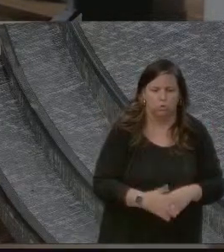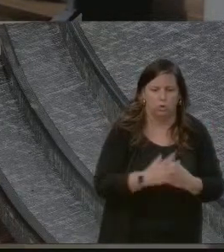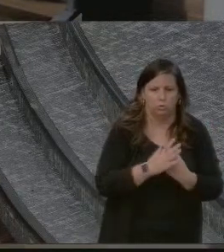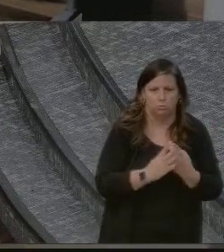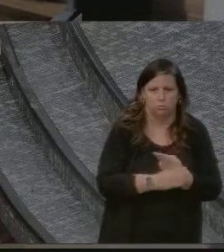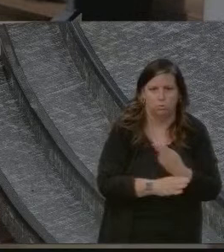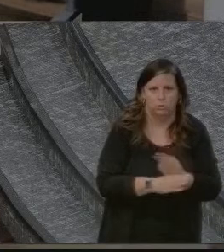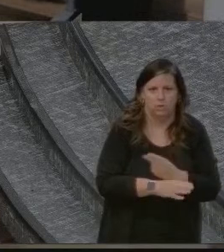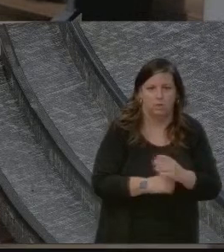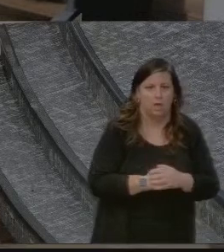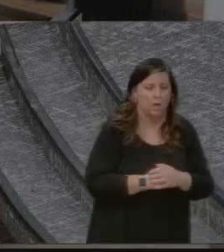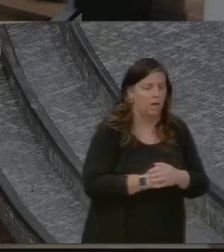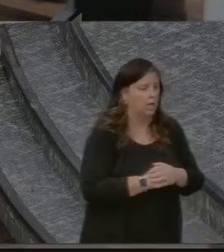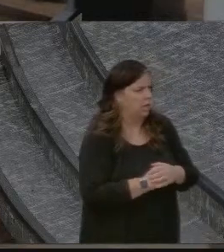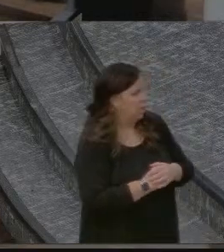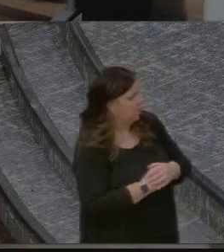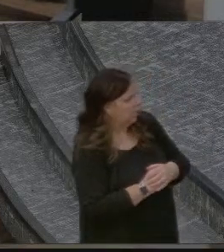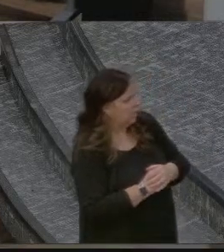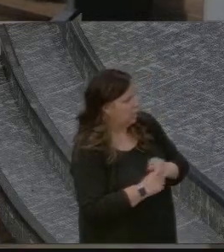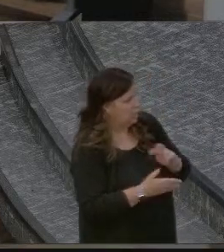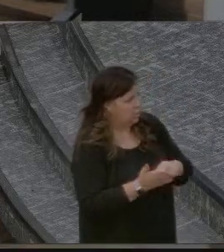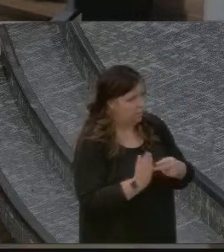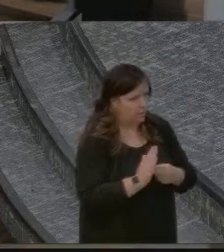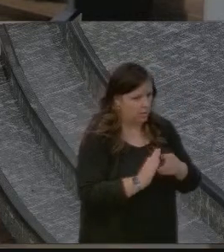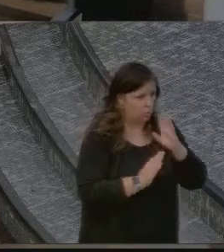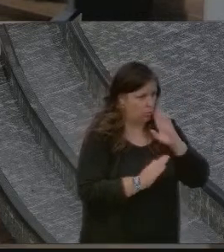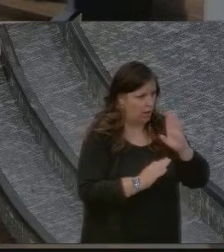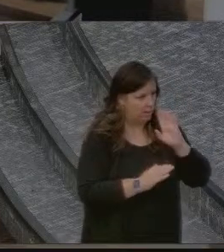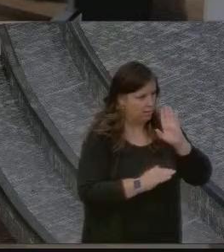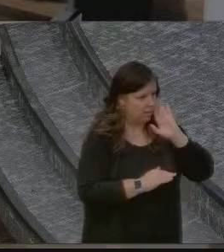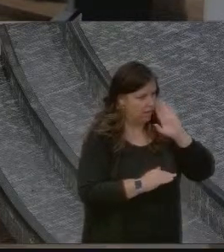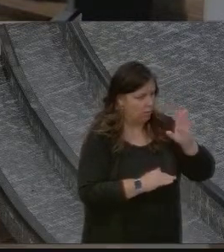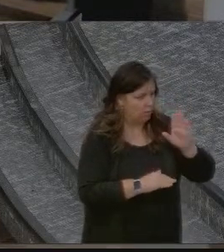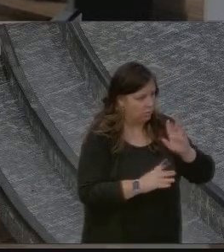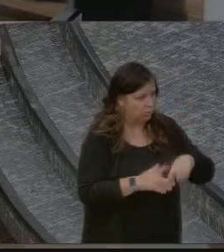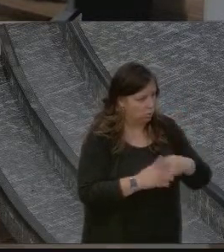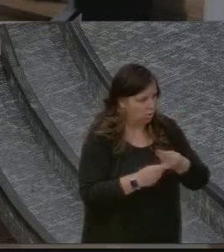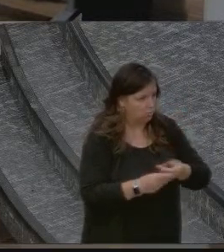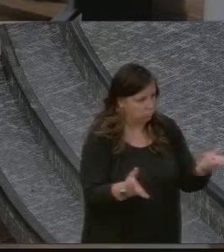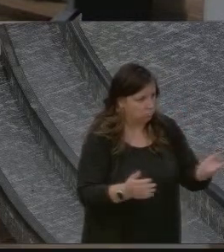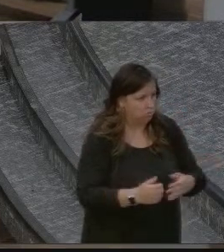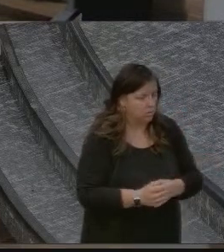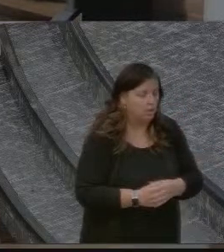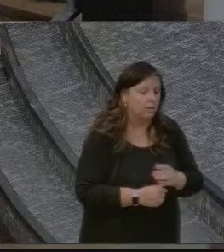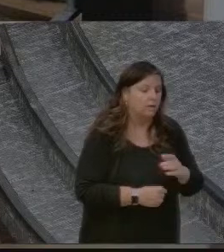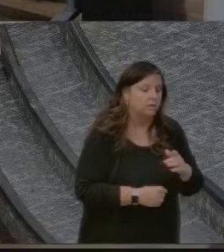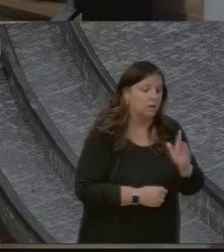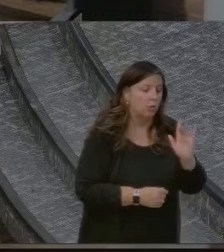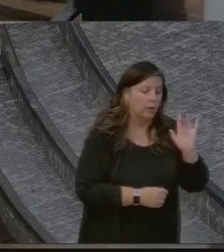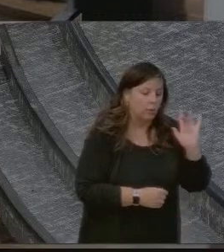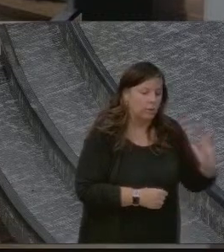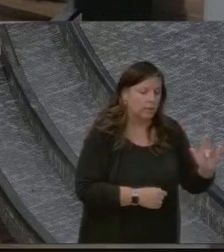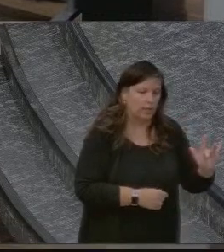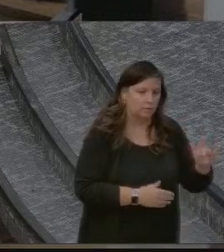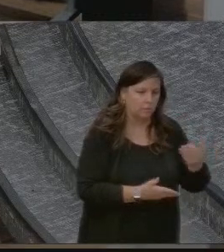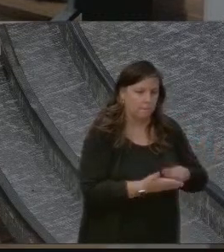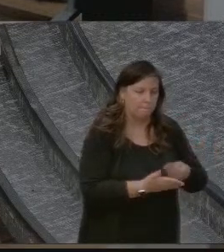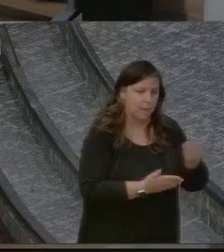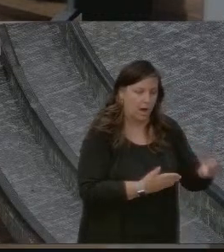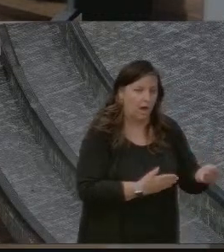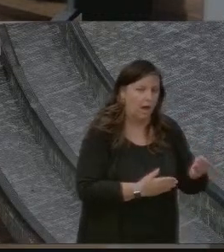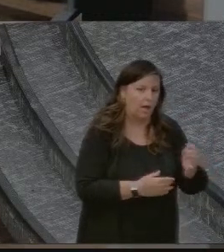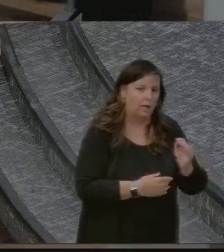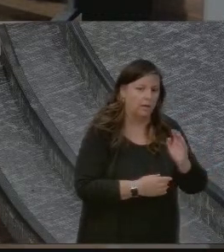not sure how, you mean when the Like materials will from arrive? the time you push purchase? So we will probably be able to get